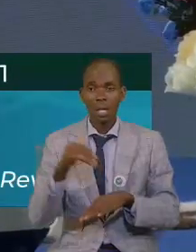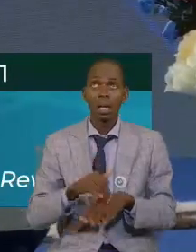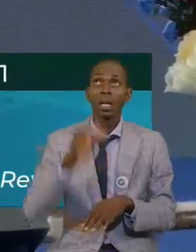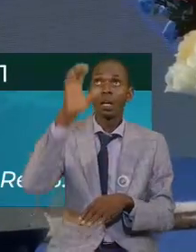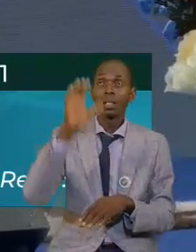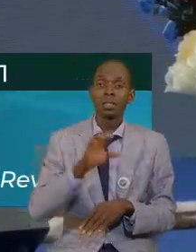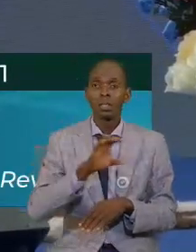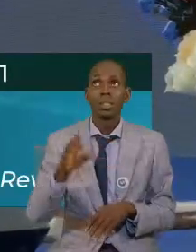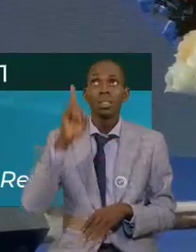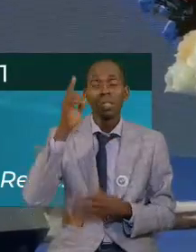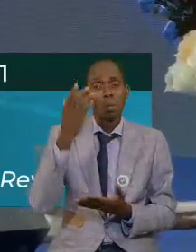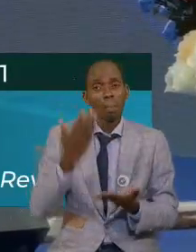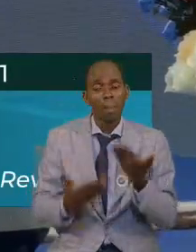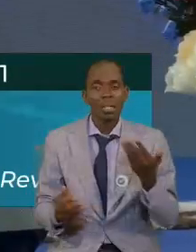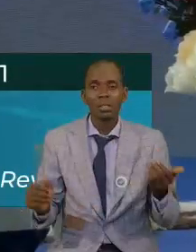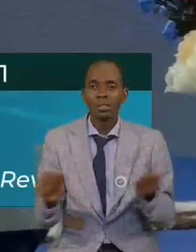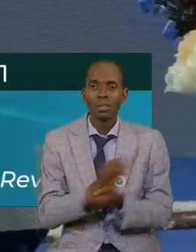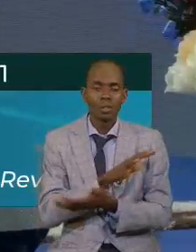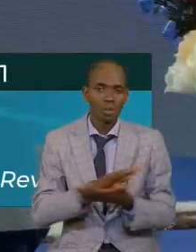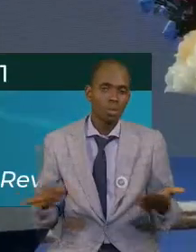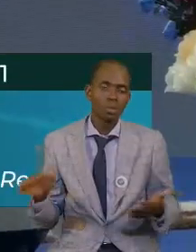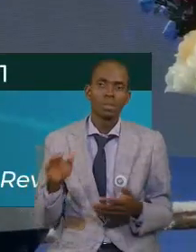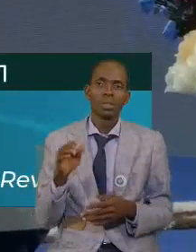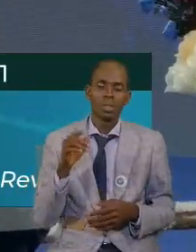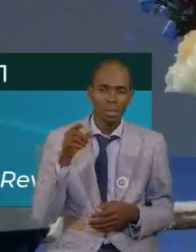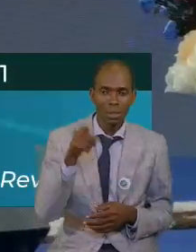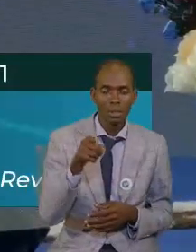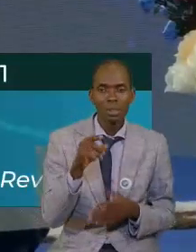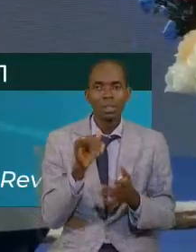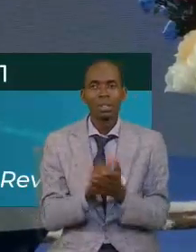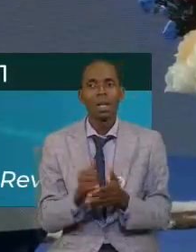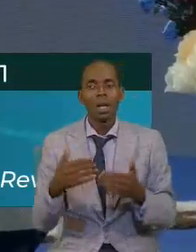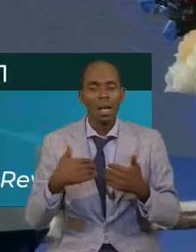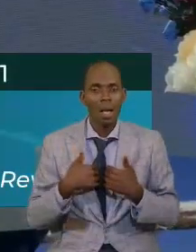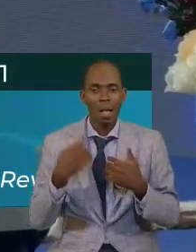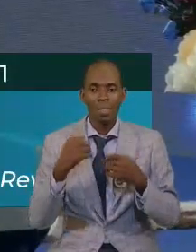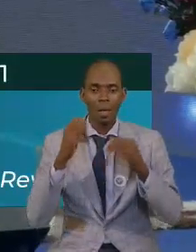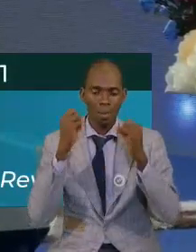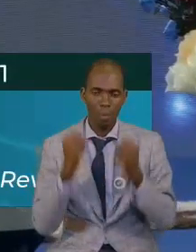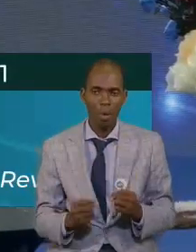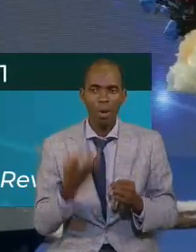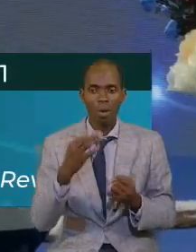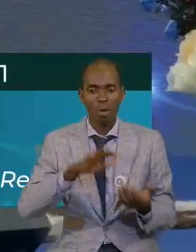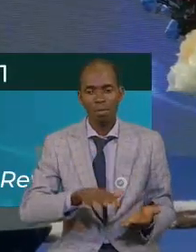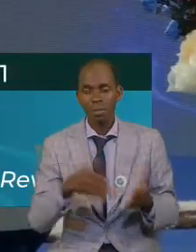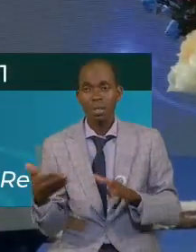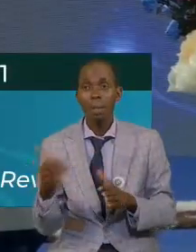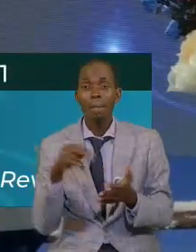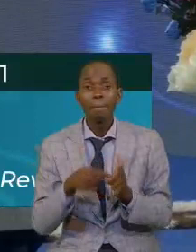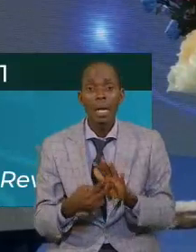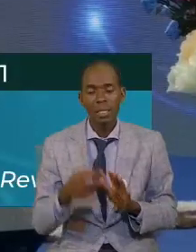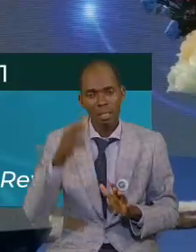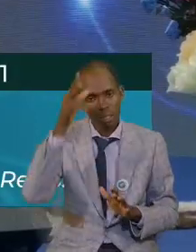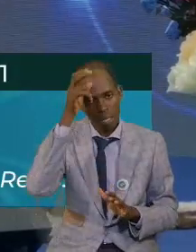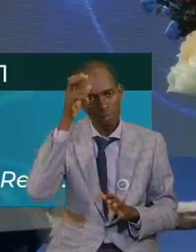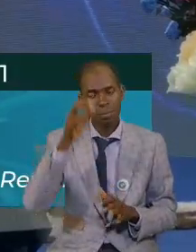might destroy him that had the power of death, that is the devil.